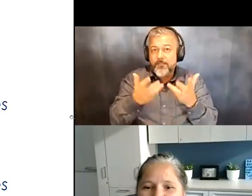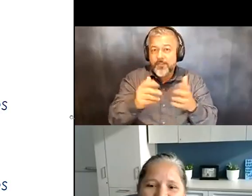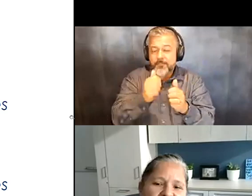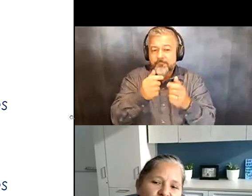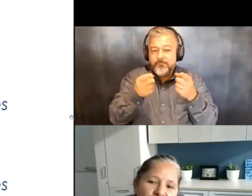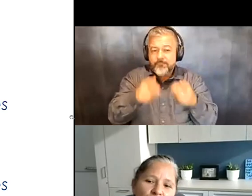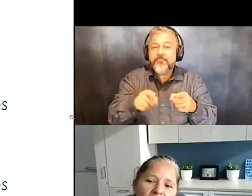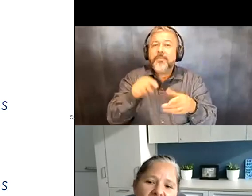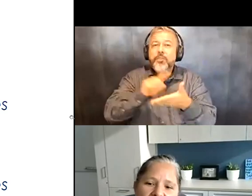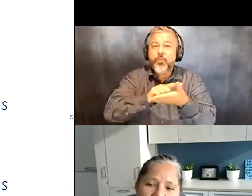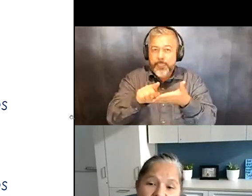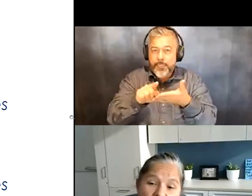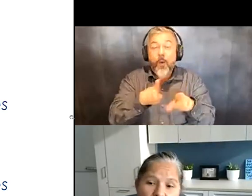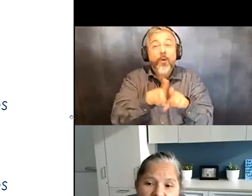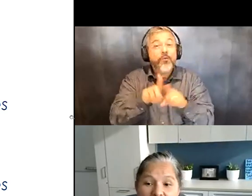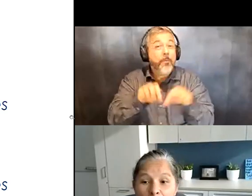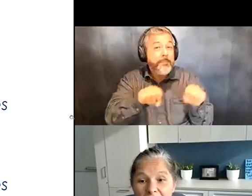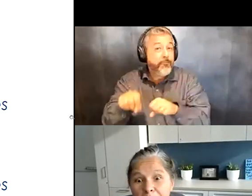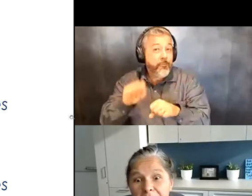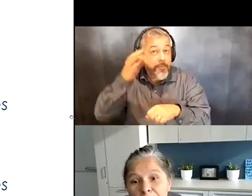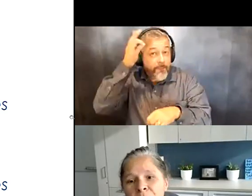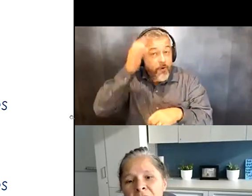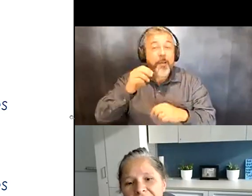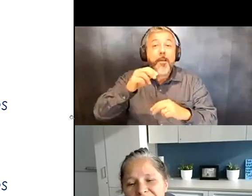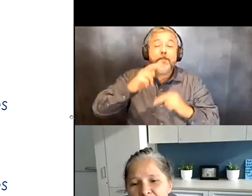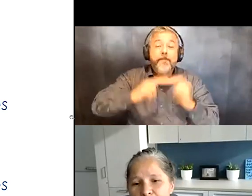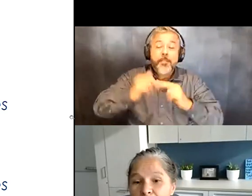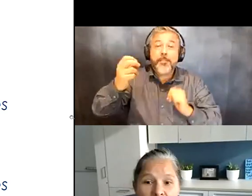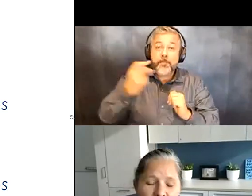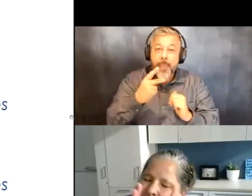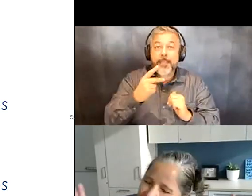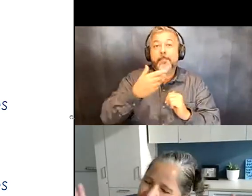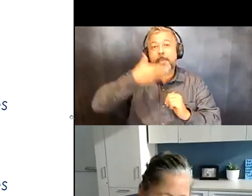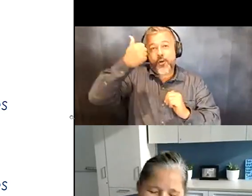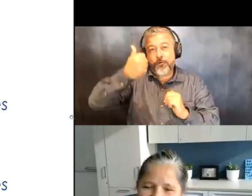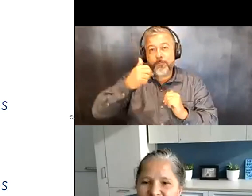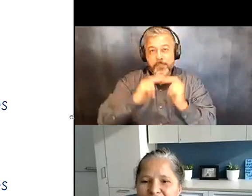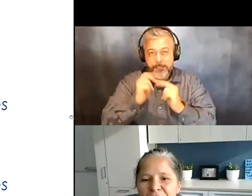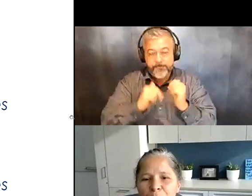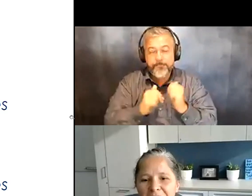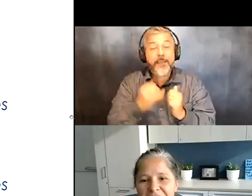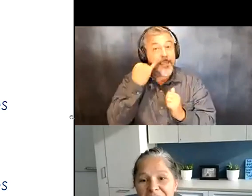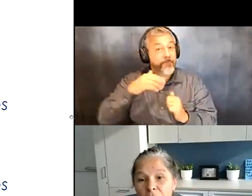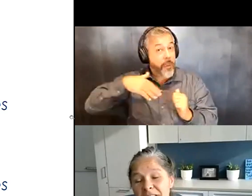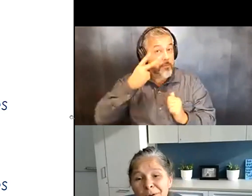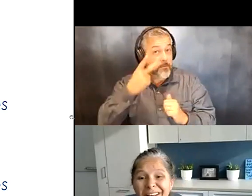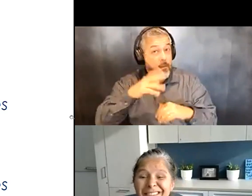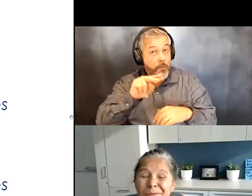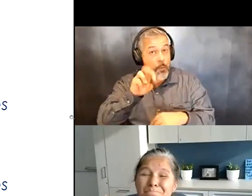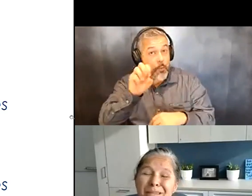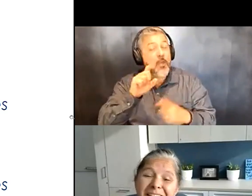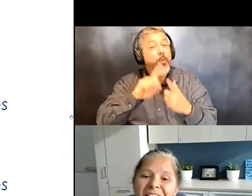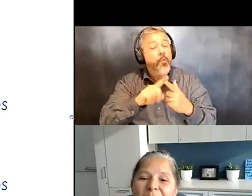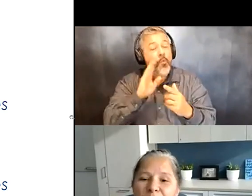also the potential for the federal Build Back Better bill. And so for those who haven't seen it in the news, it really is going to provide